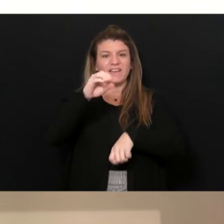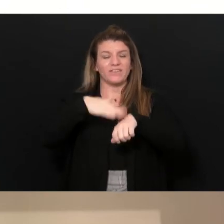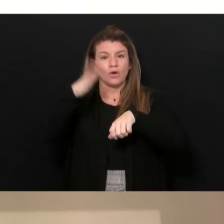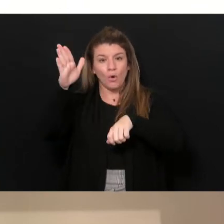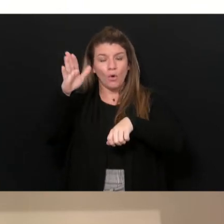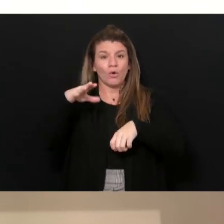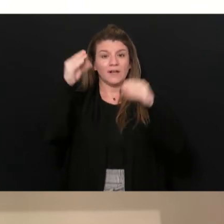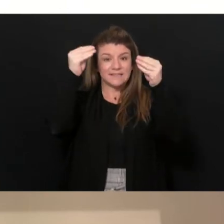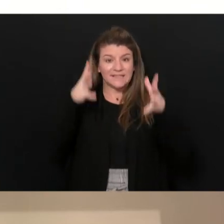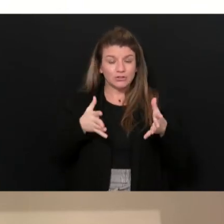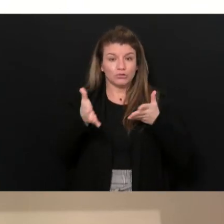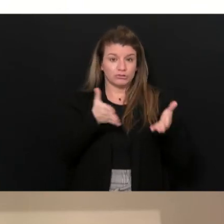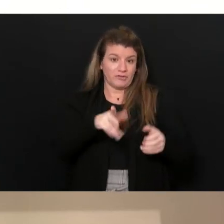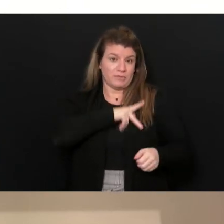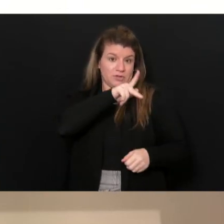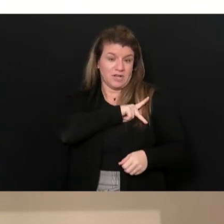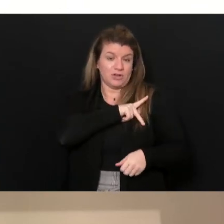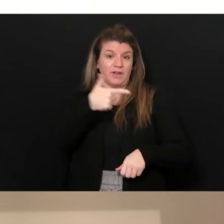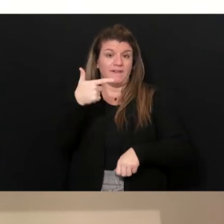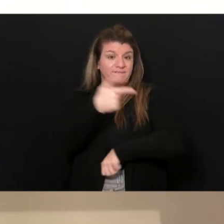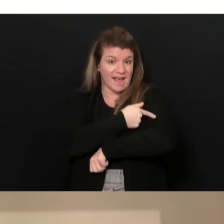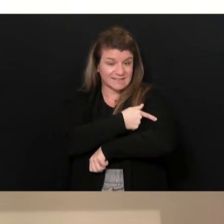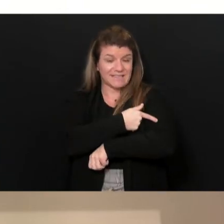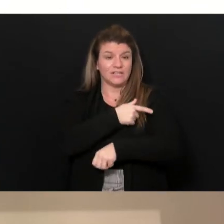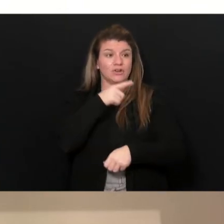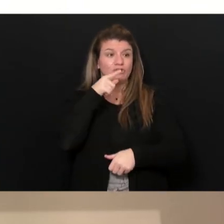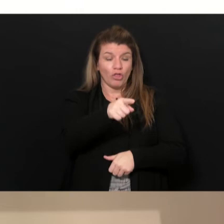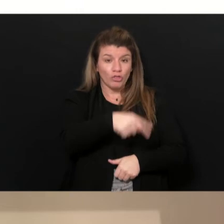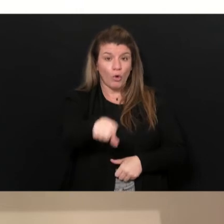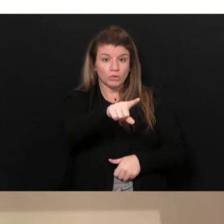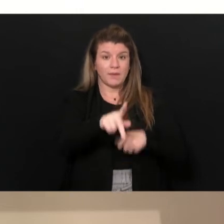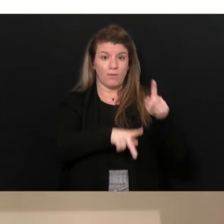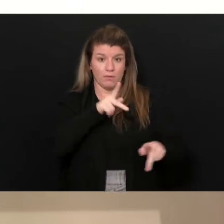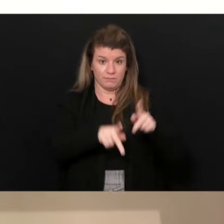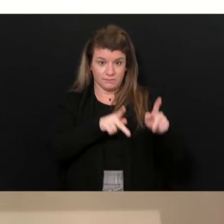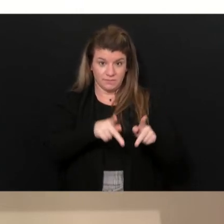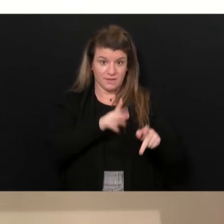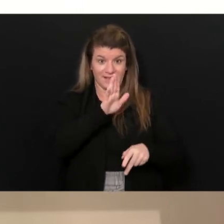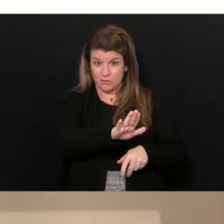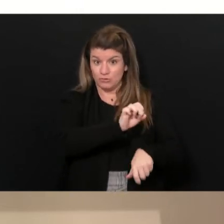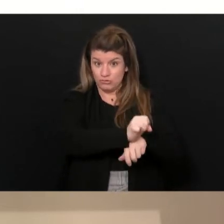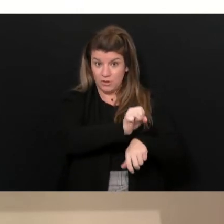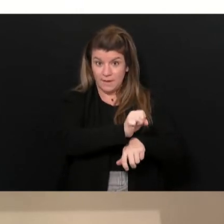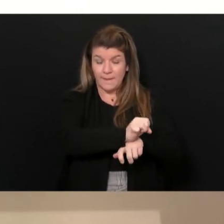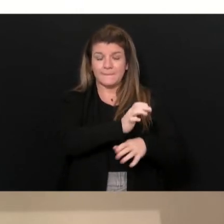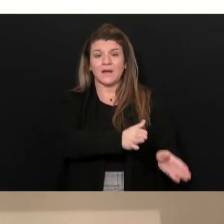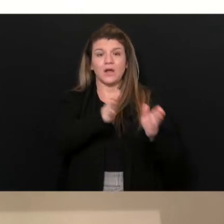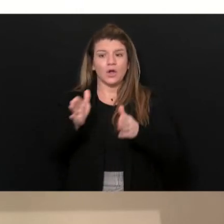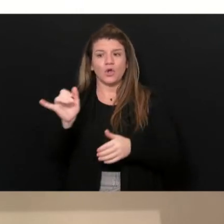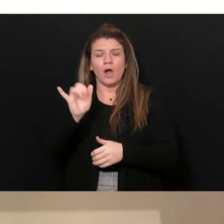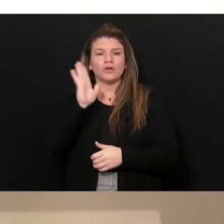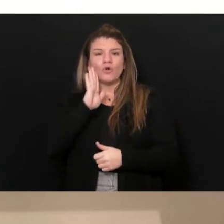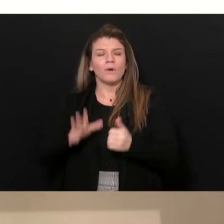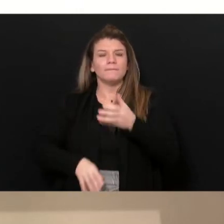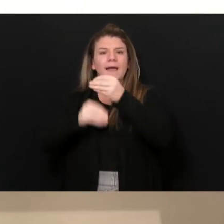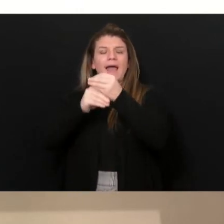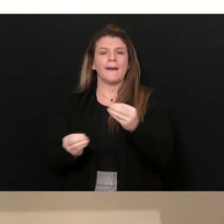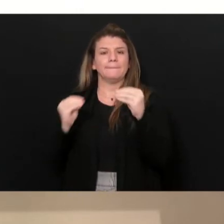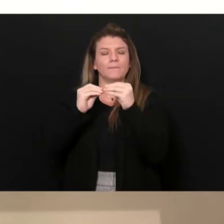service personnel to get vaccines to those individuals. In addition to that, you will hear about some